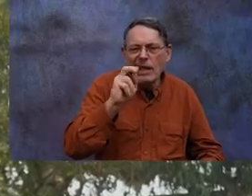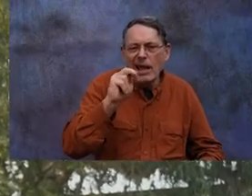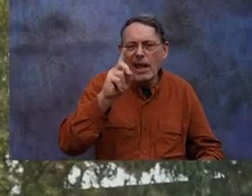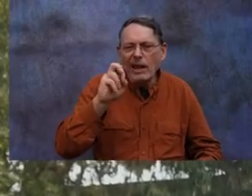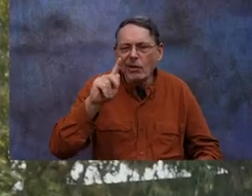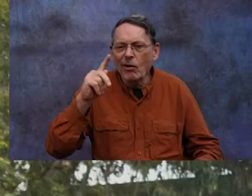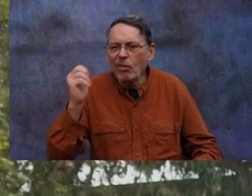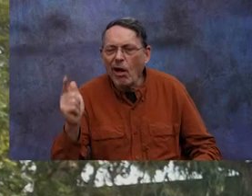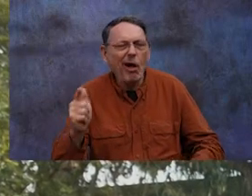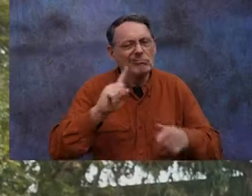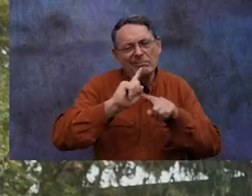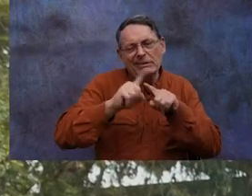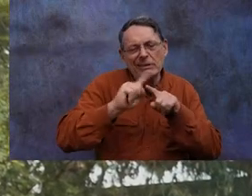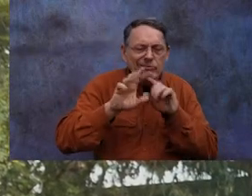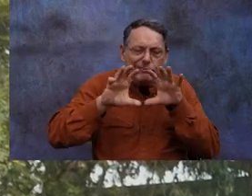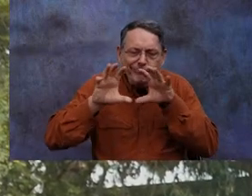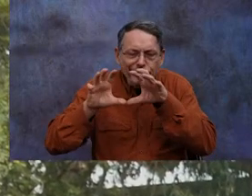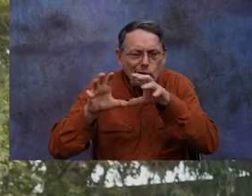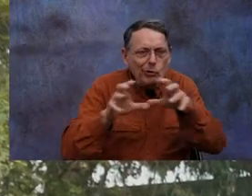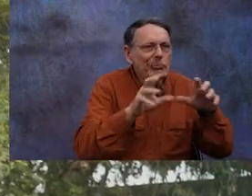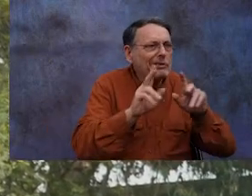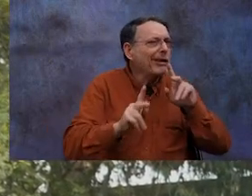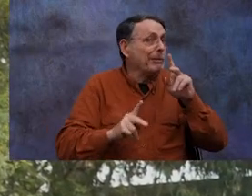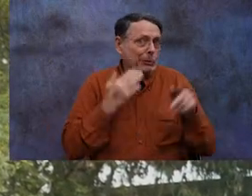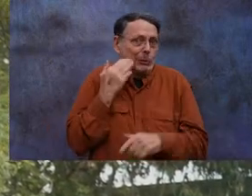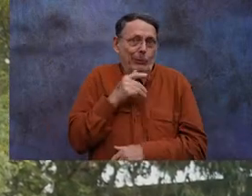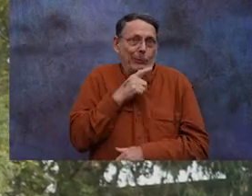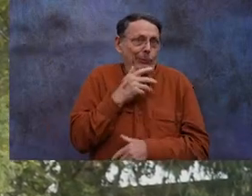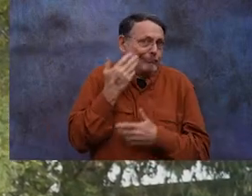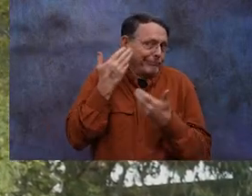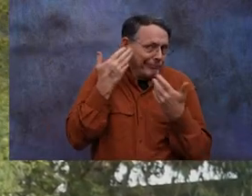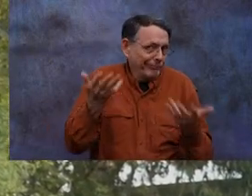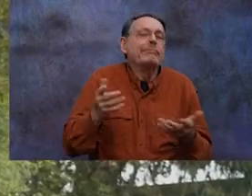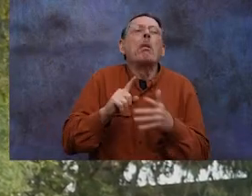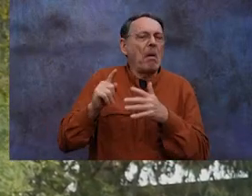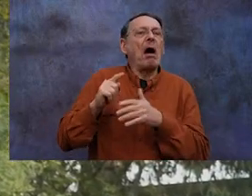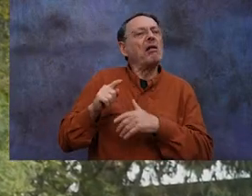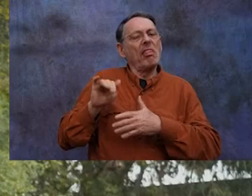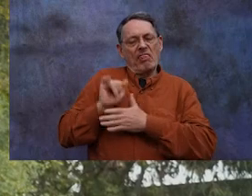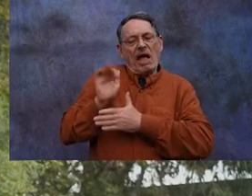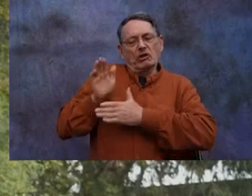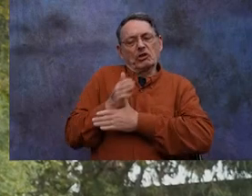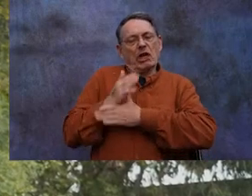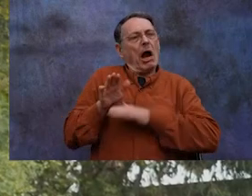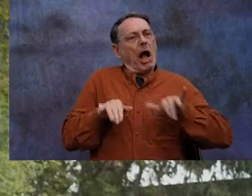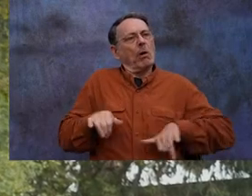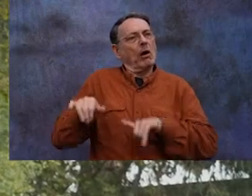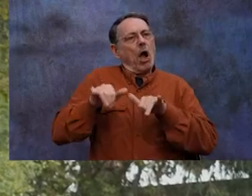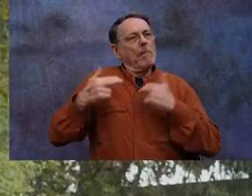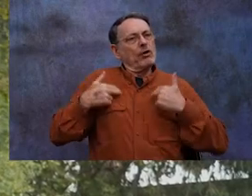Neanderthal, Denisovan, all those species we do not know who are part of our